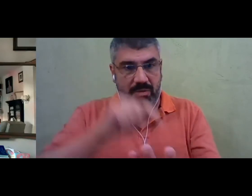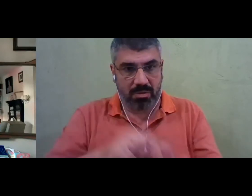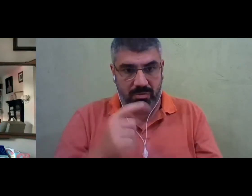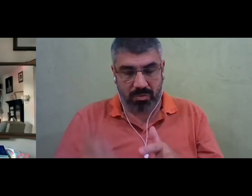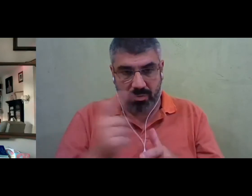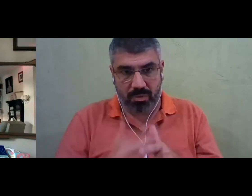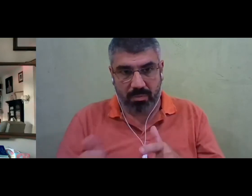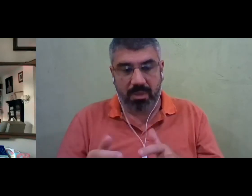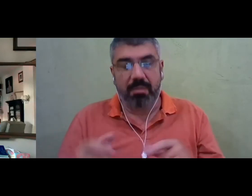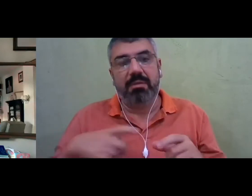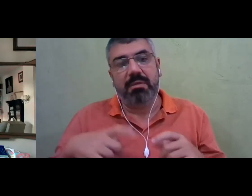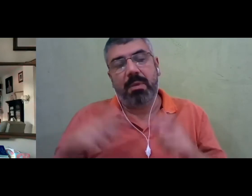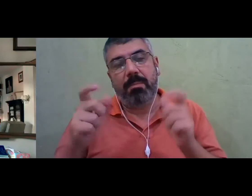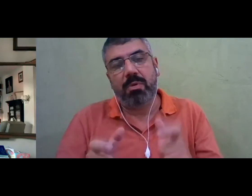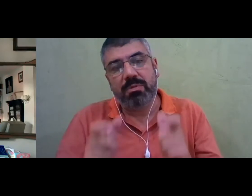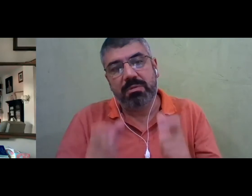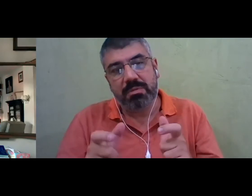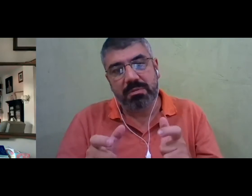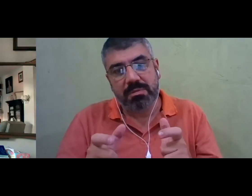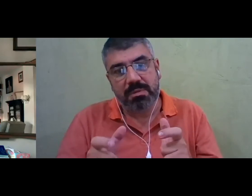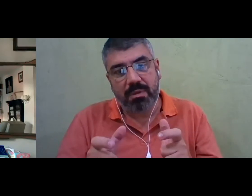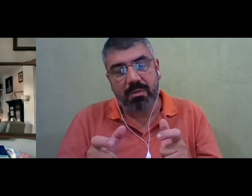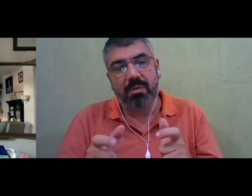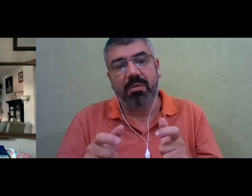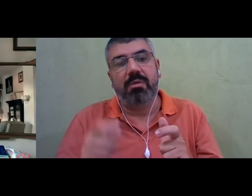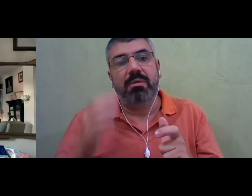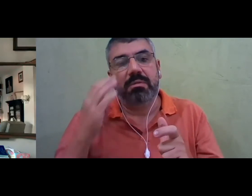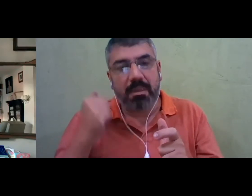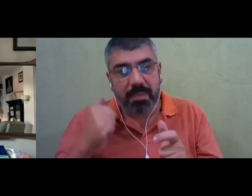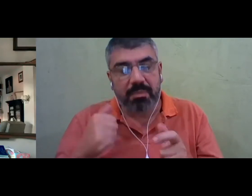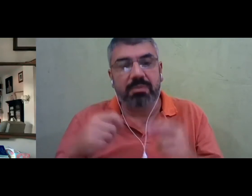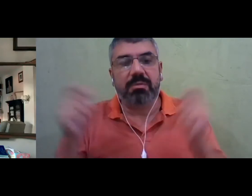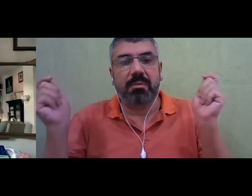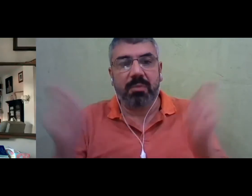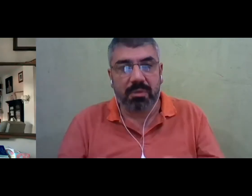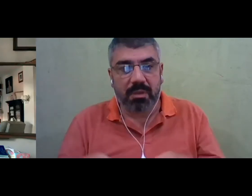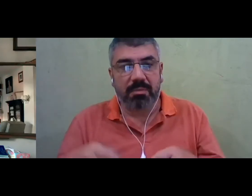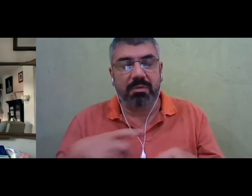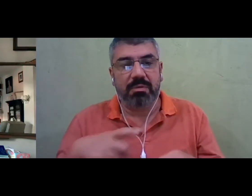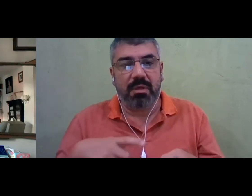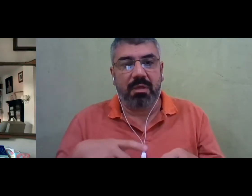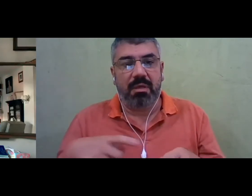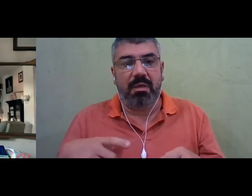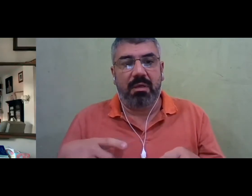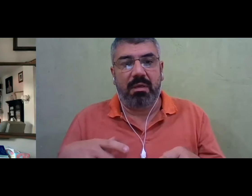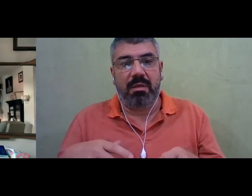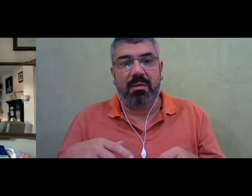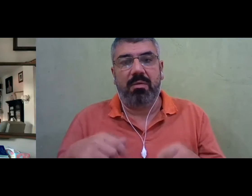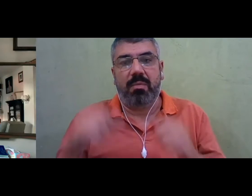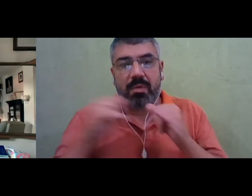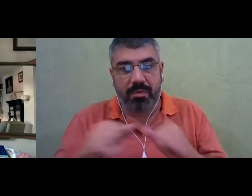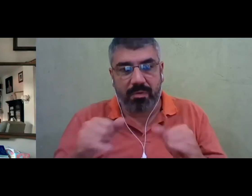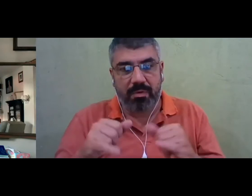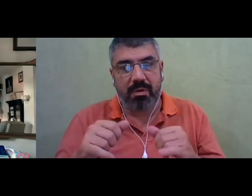social position represented by what we say is that of the vast majority of people, then we can break